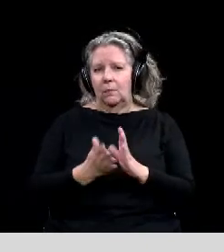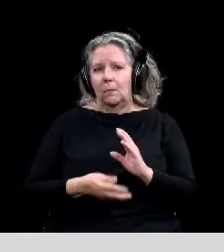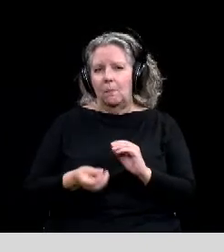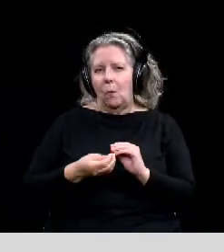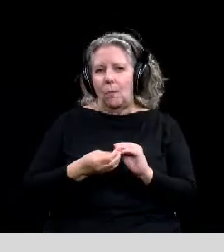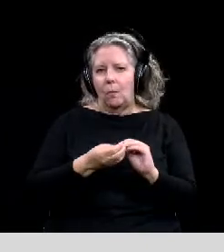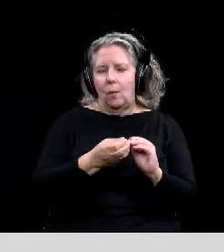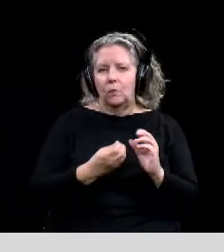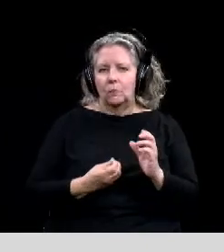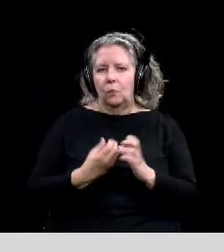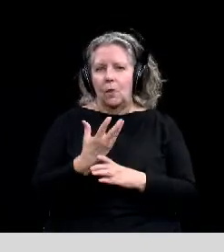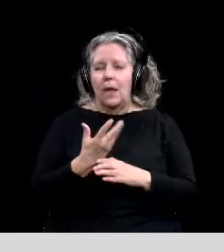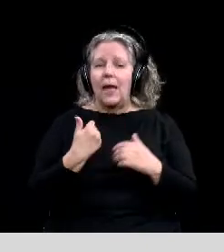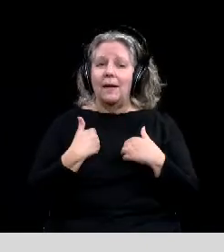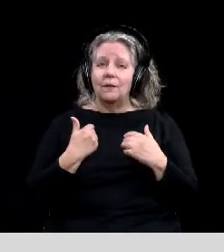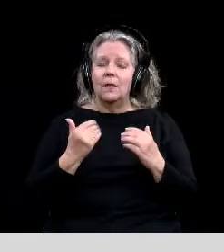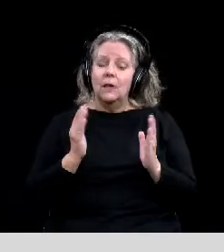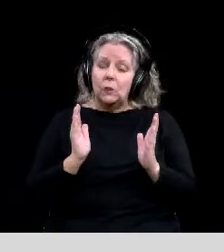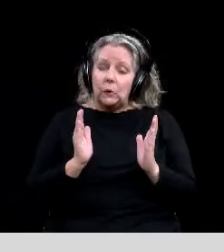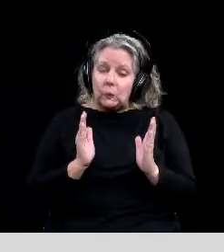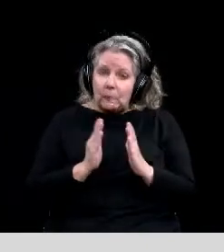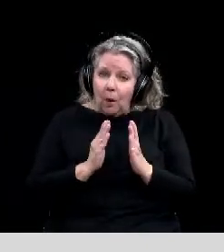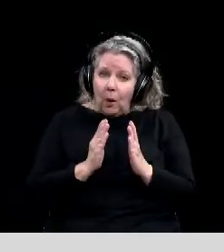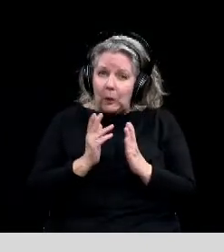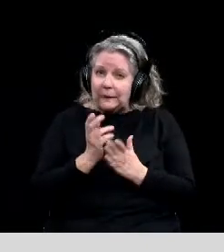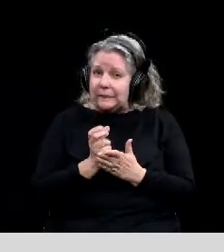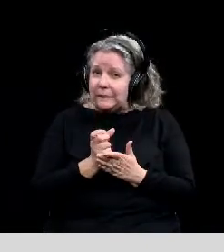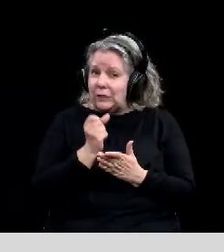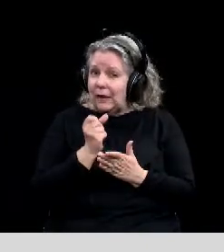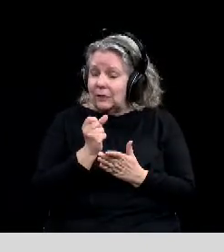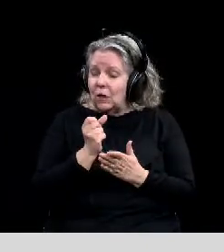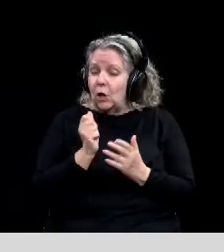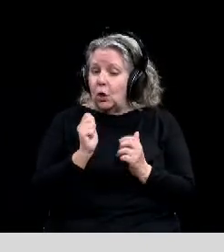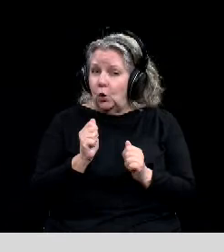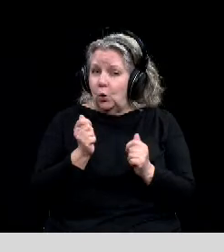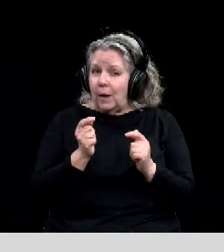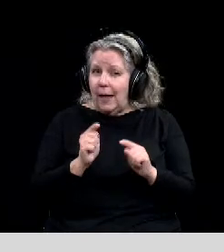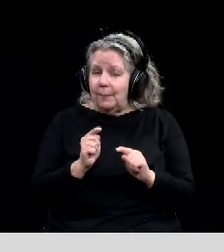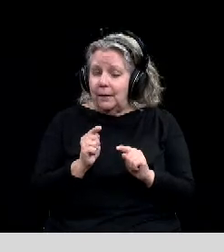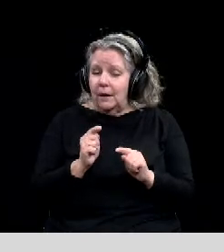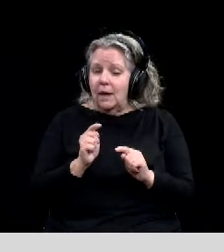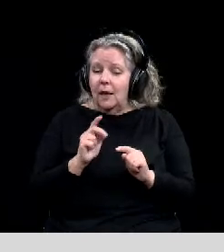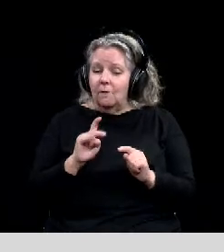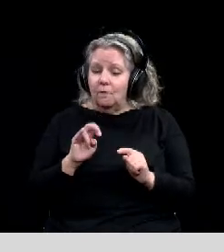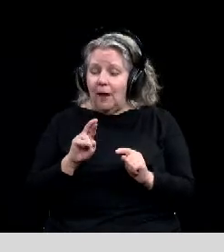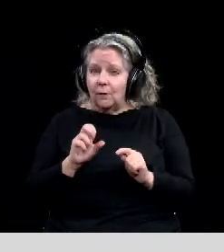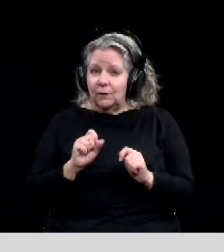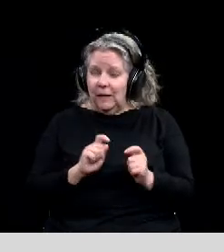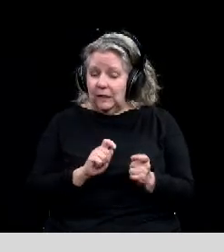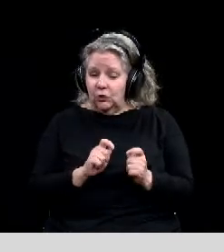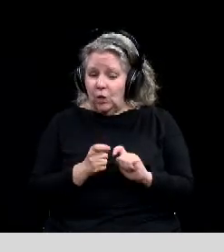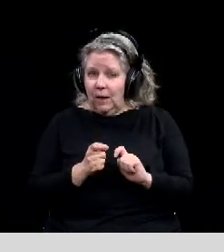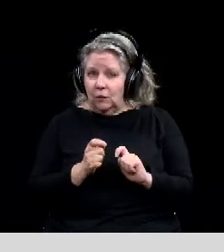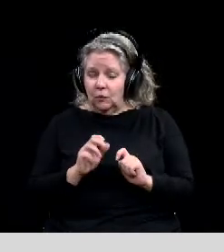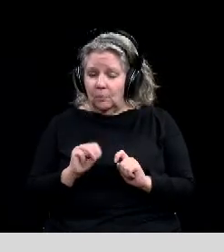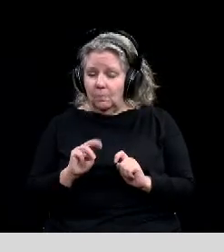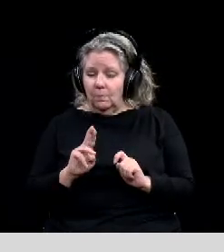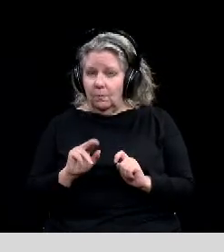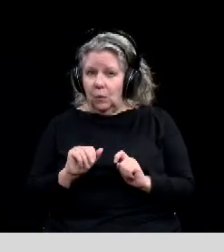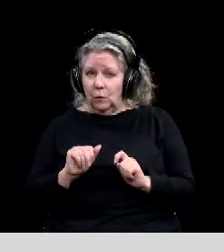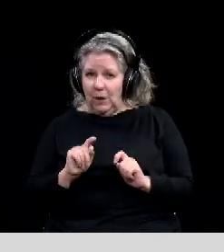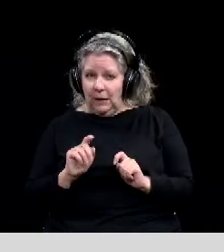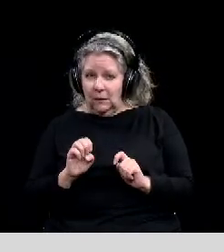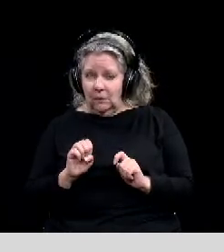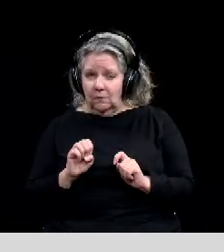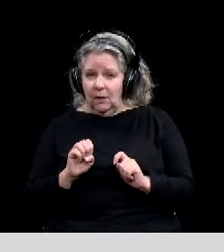that a mutation can occur in the genetic code. If you have, let's say you have a very small population, 100